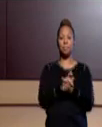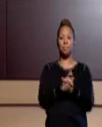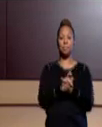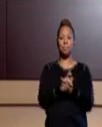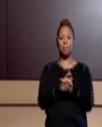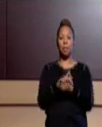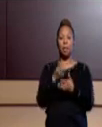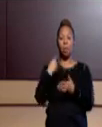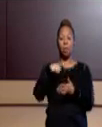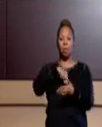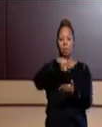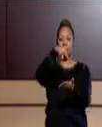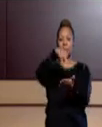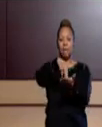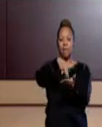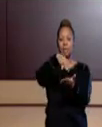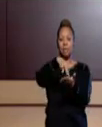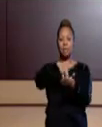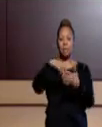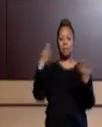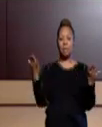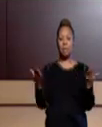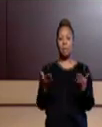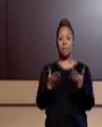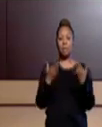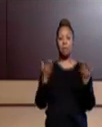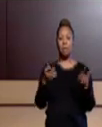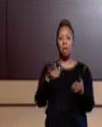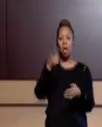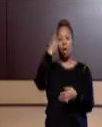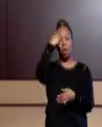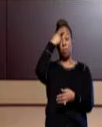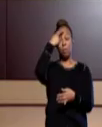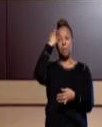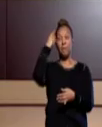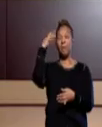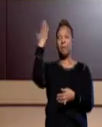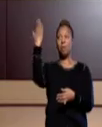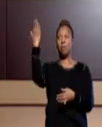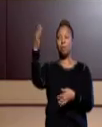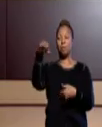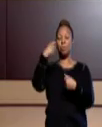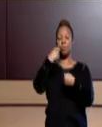Now we're standing here. Now we're standing here. Only because.